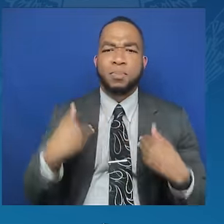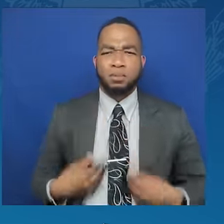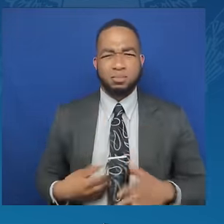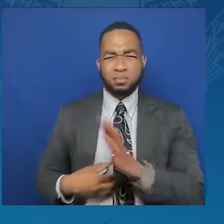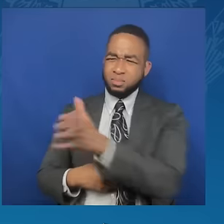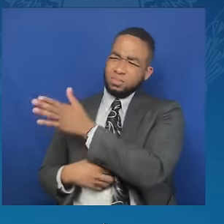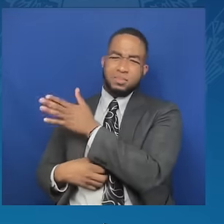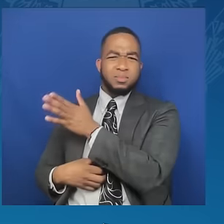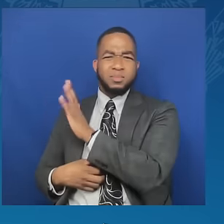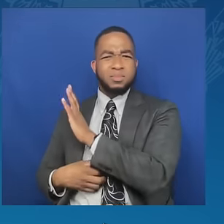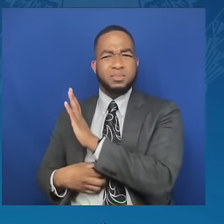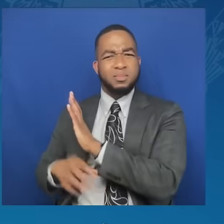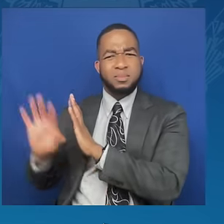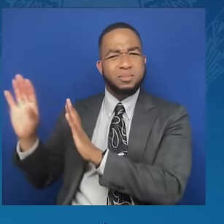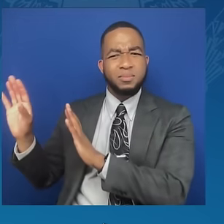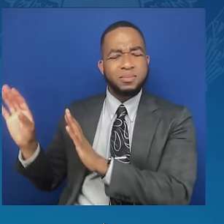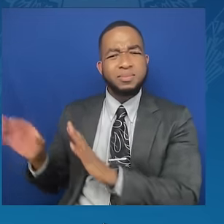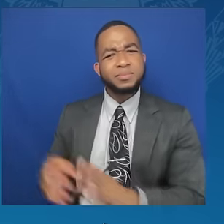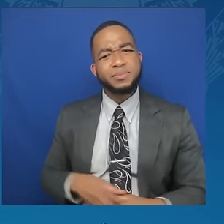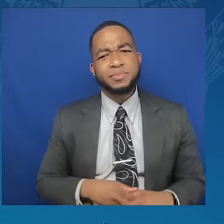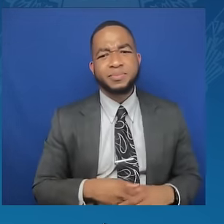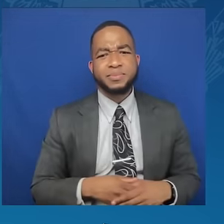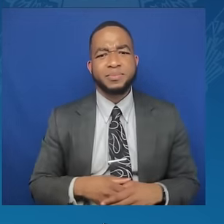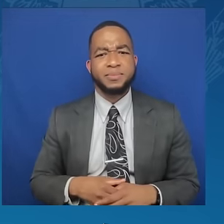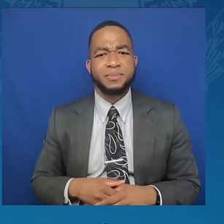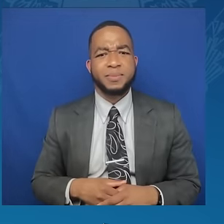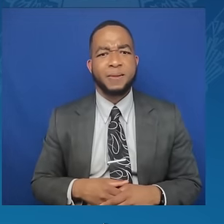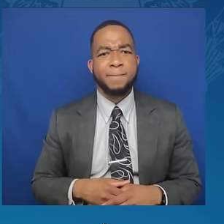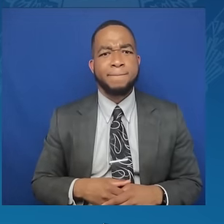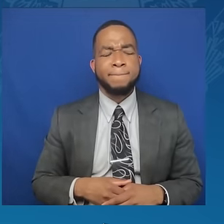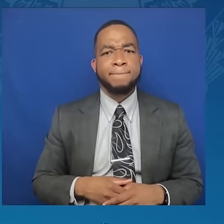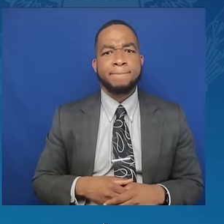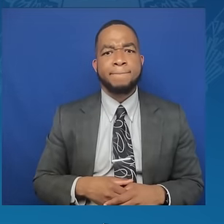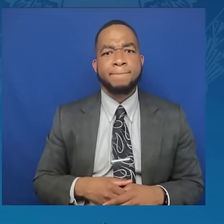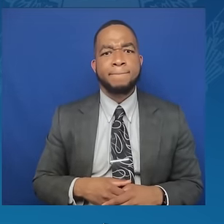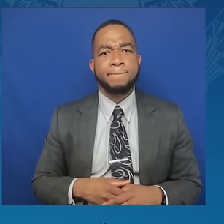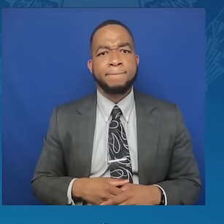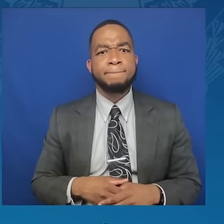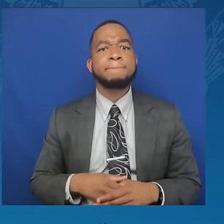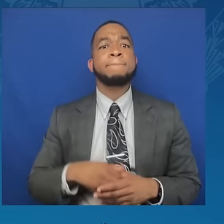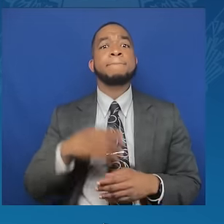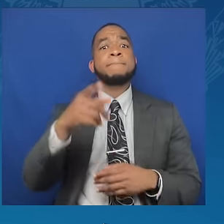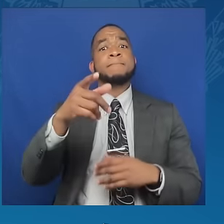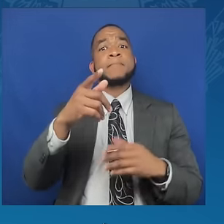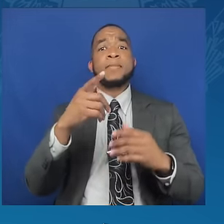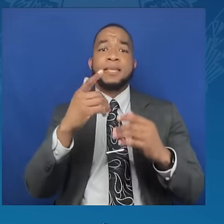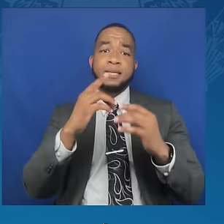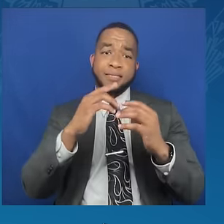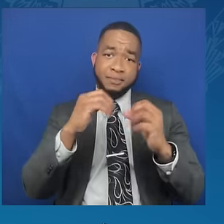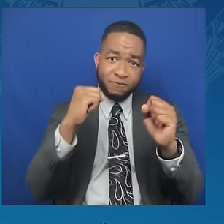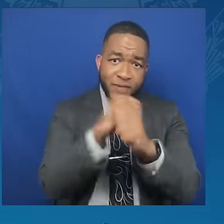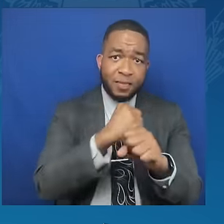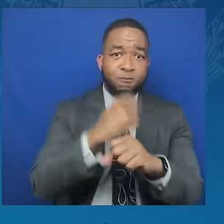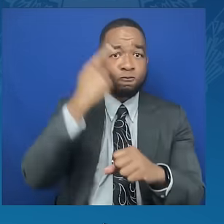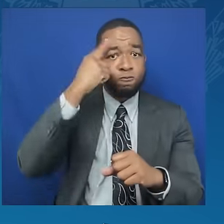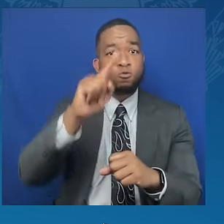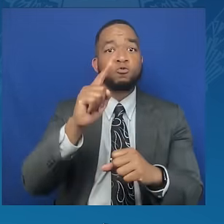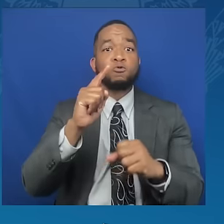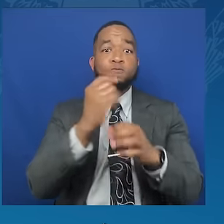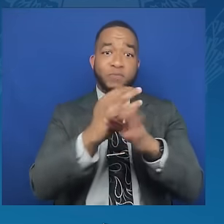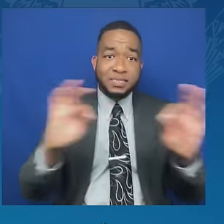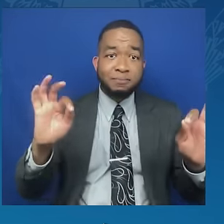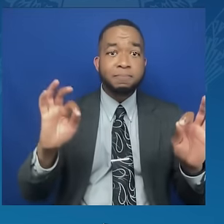The fight for freedom, that every person in our nation has a right to be free from the horror of